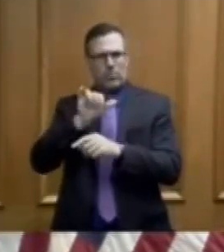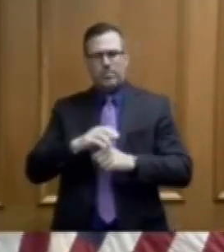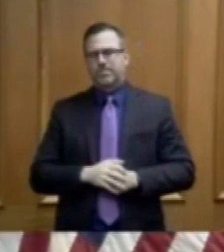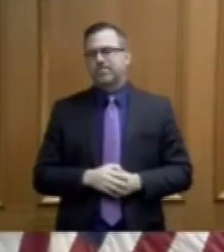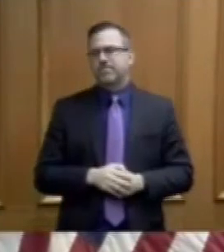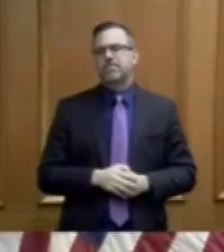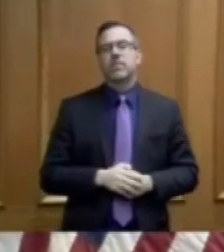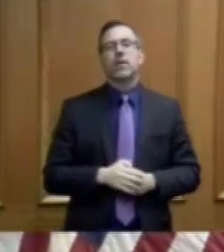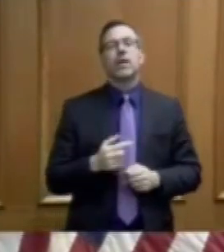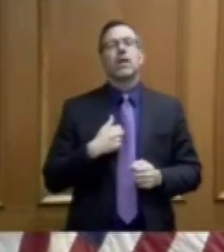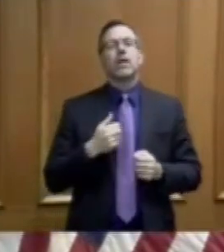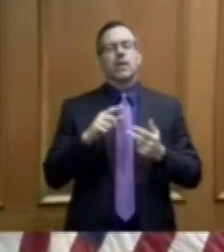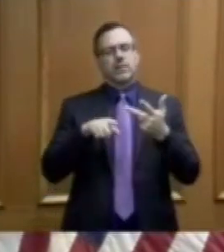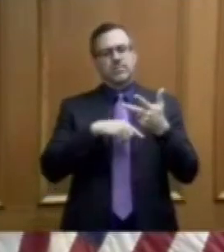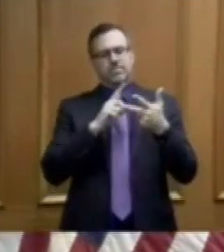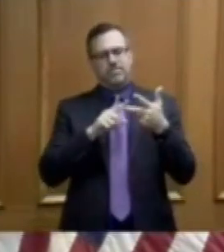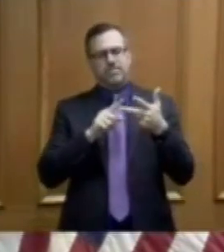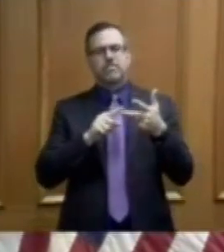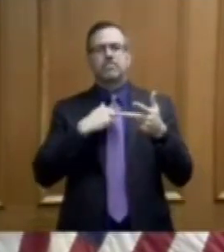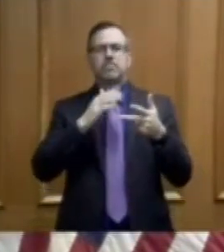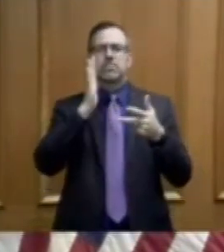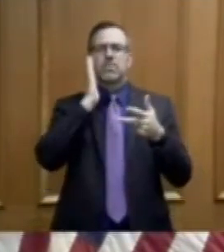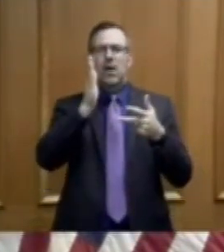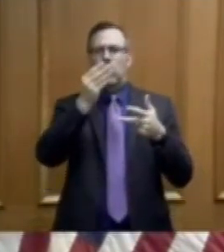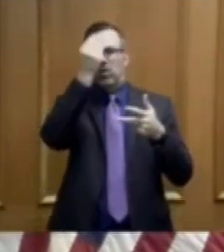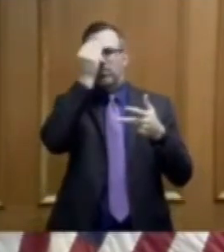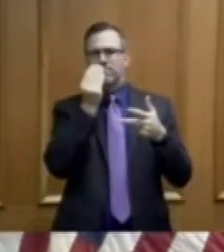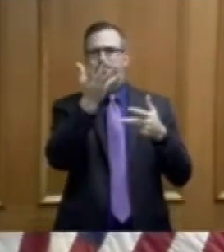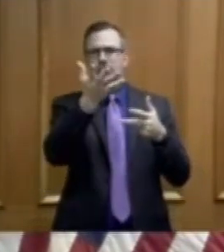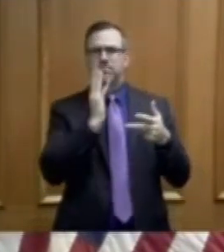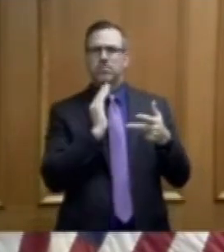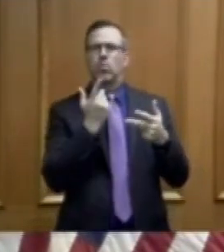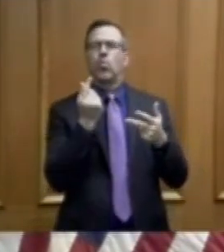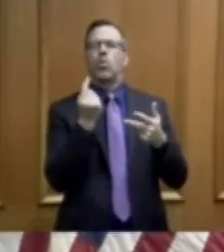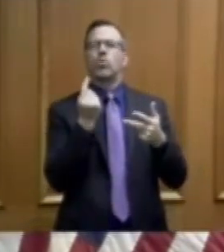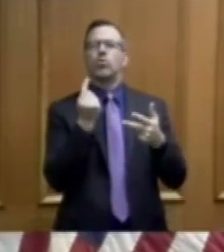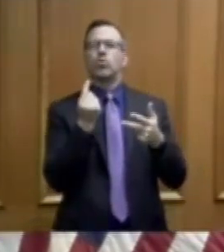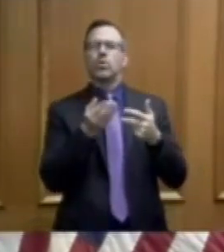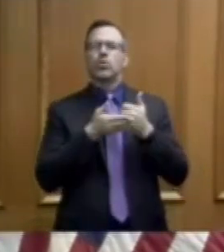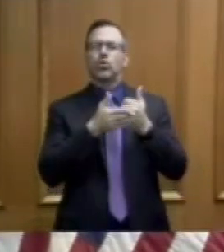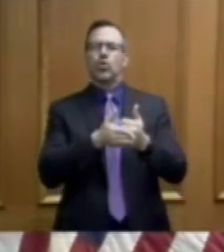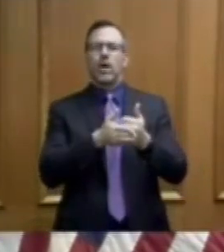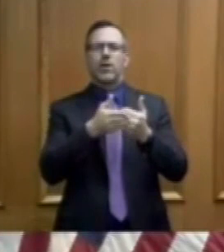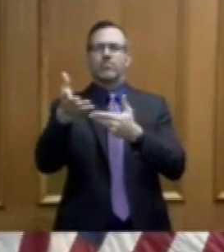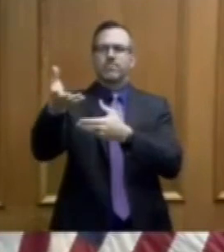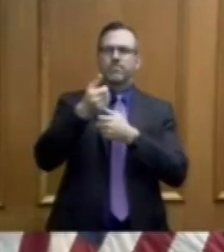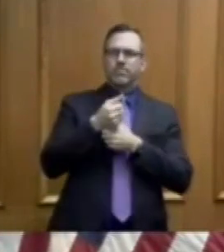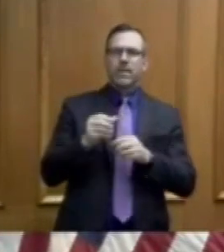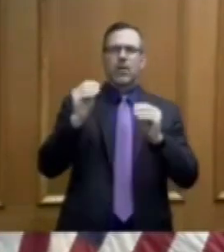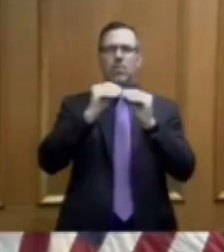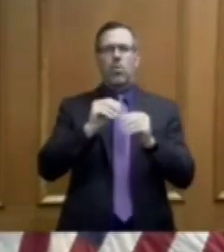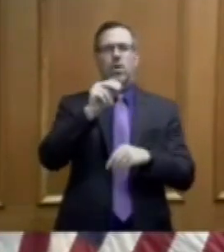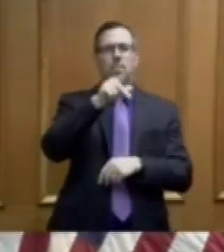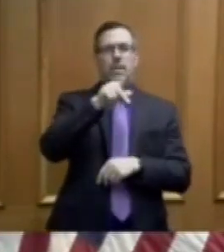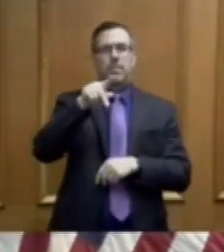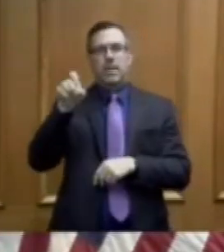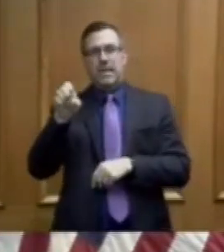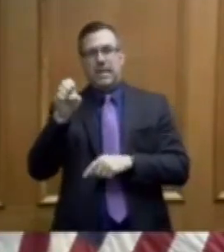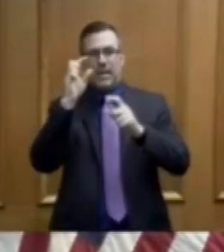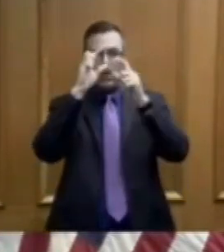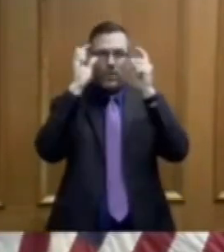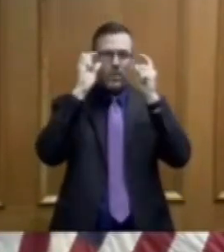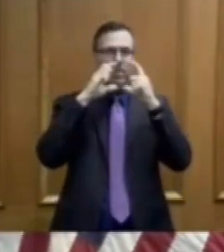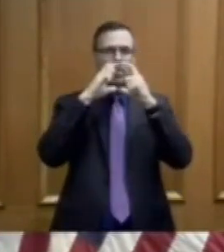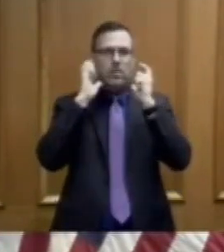give an update regarding our aggressive efforts to gain personal protective equipment. I want to talk about our